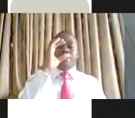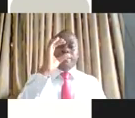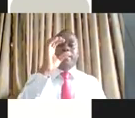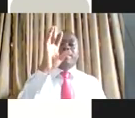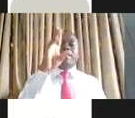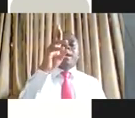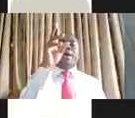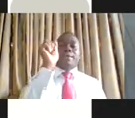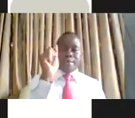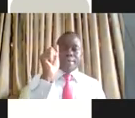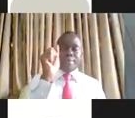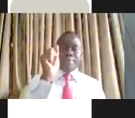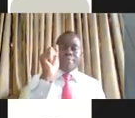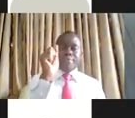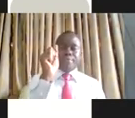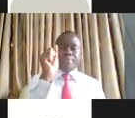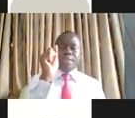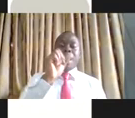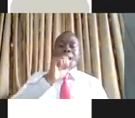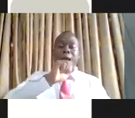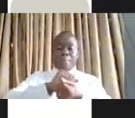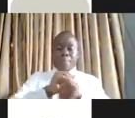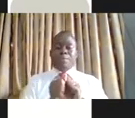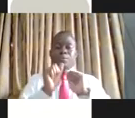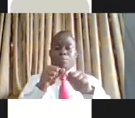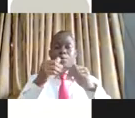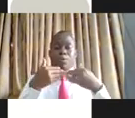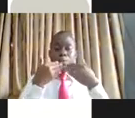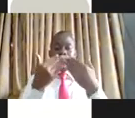The amendments are proposing to